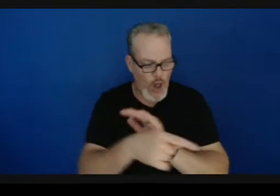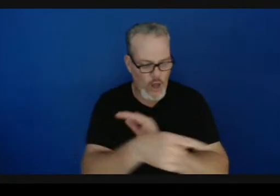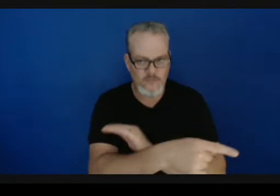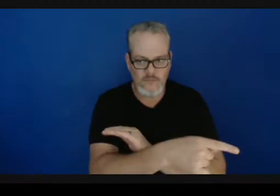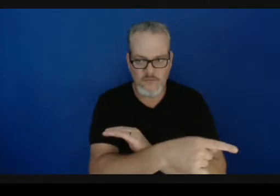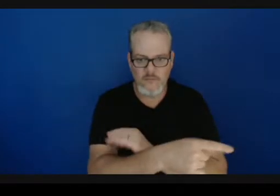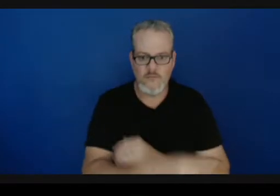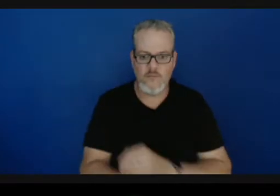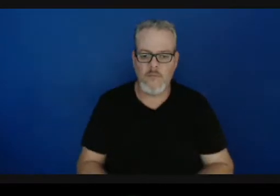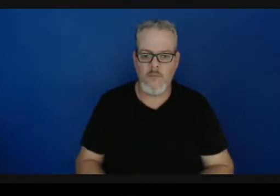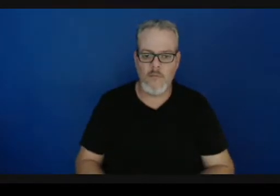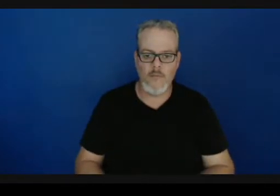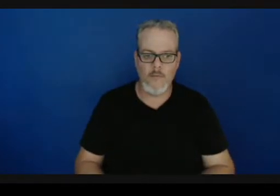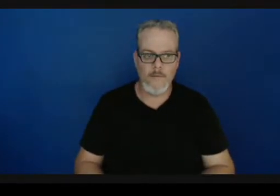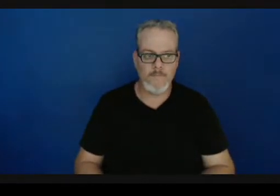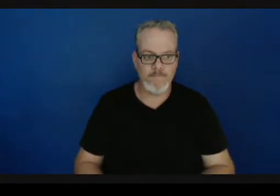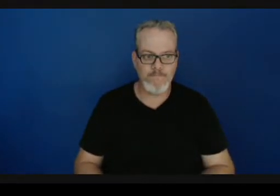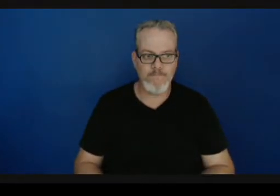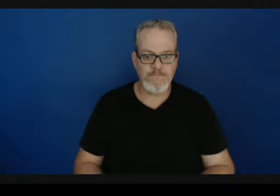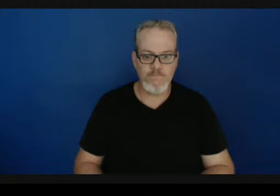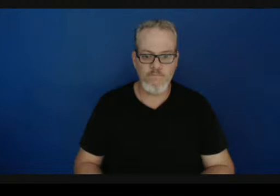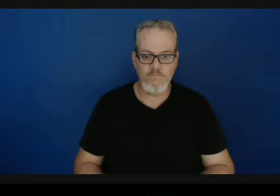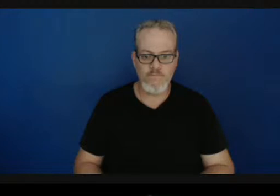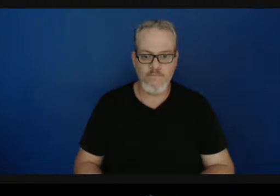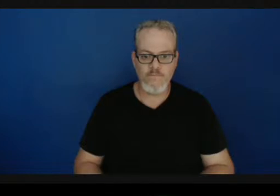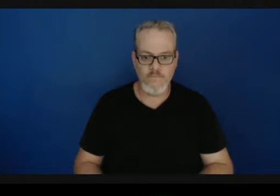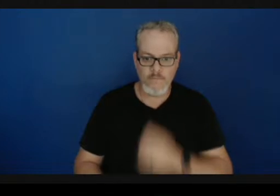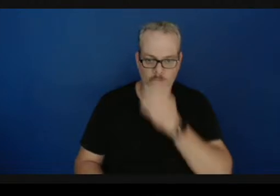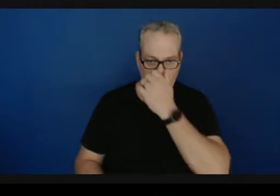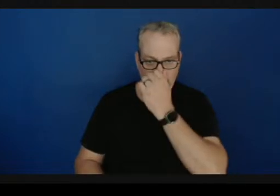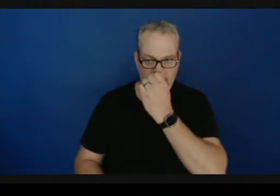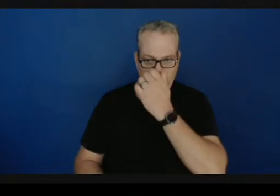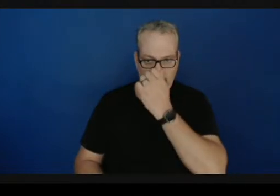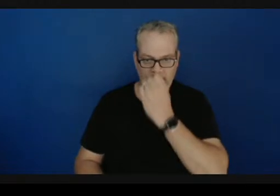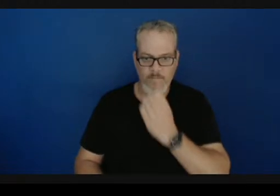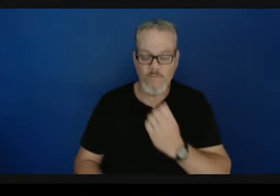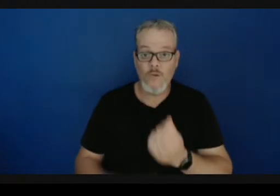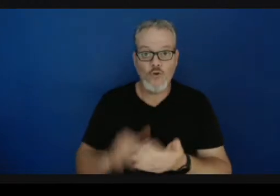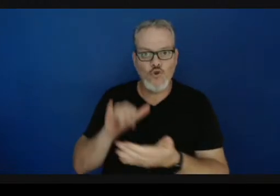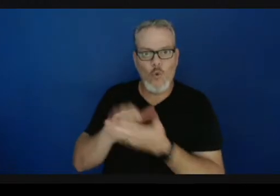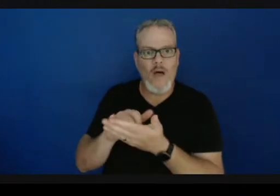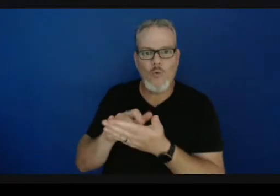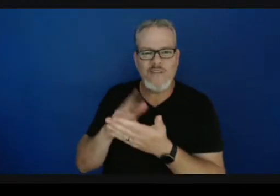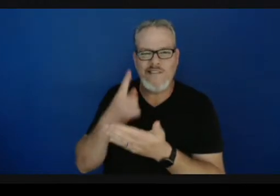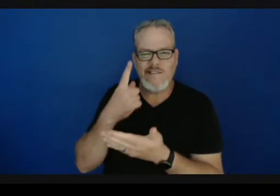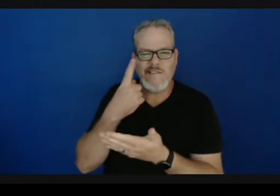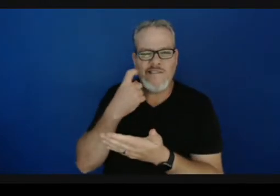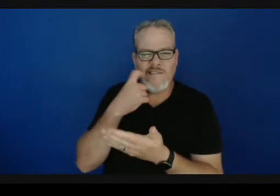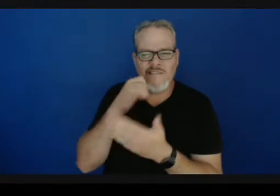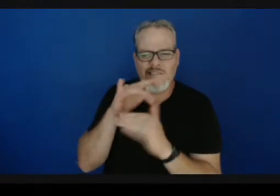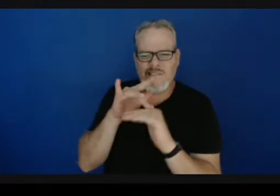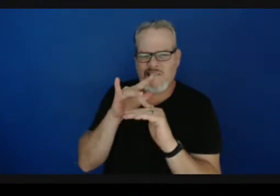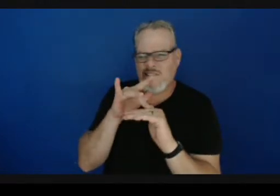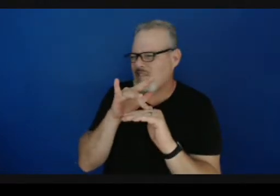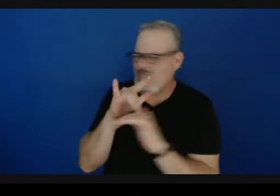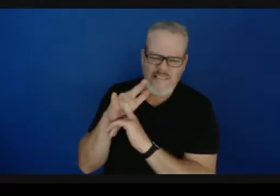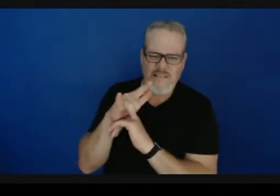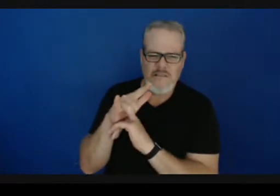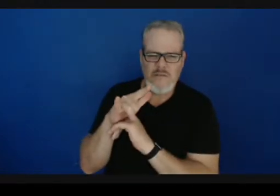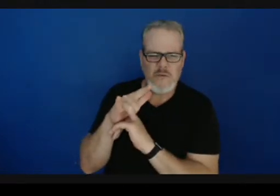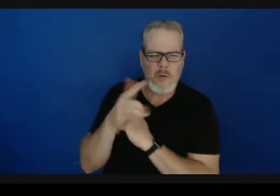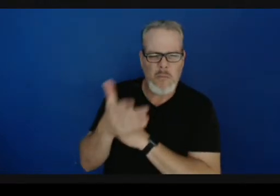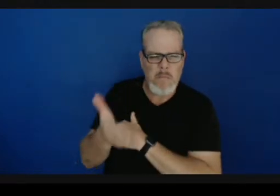All right. So yeah, that was just the beginning, and we were in those early hours before it transitioned, and